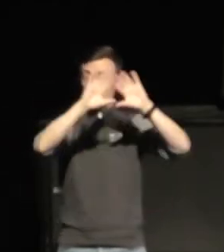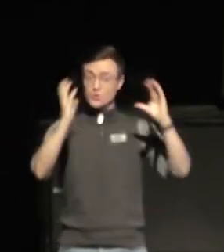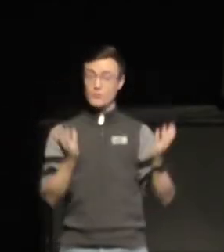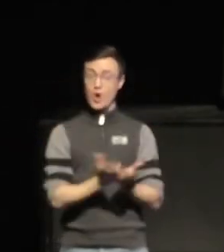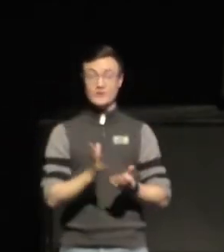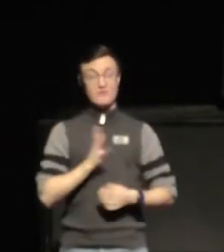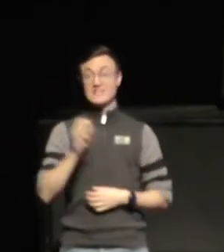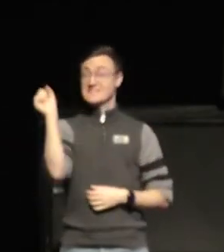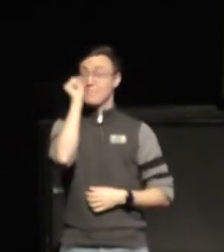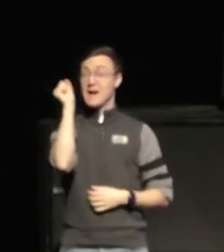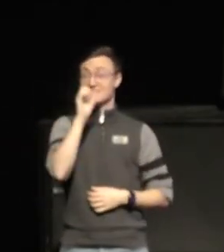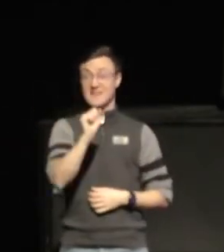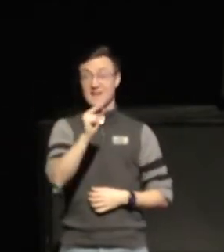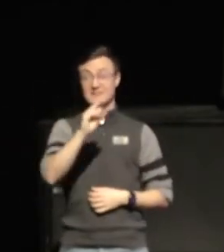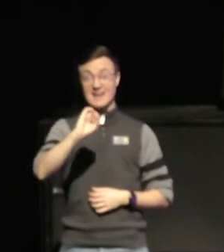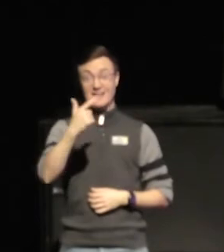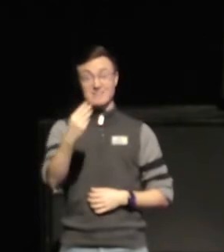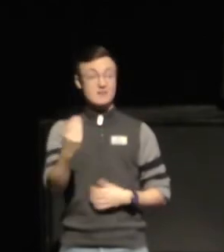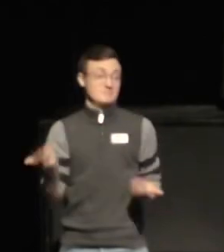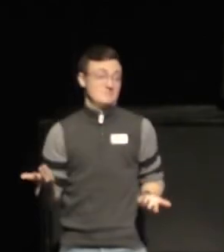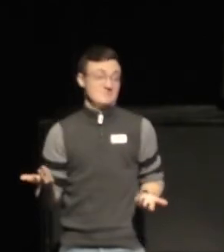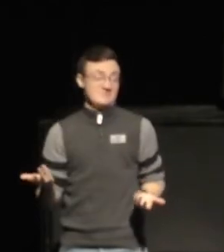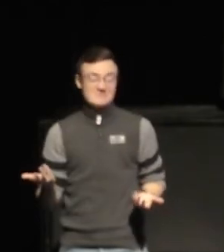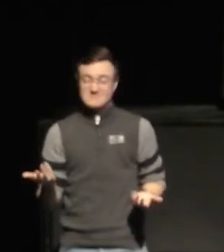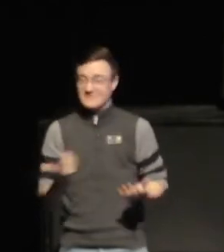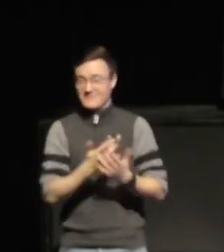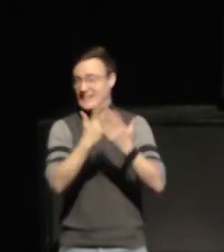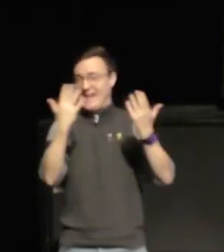globally, there are a lot of Gretas, no. For example,